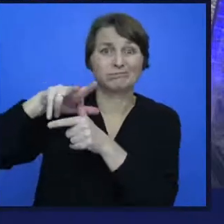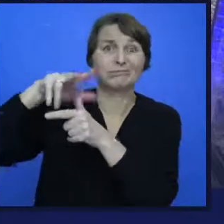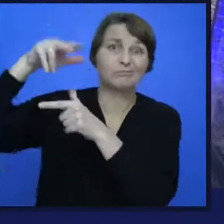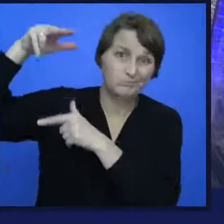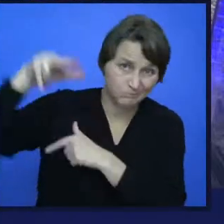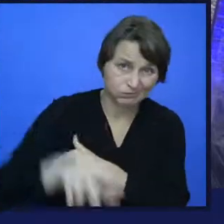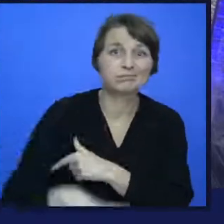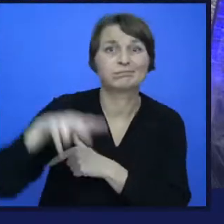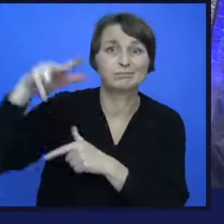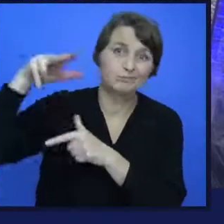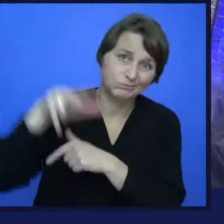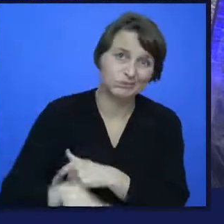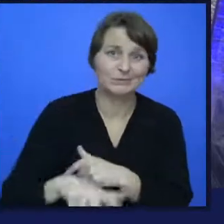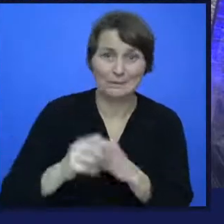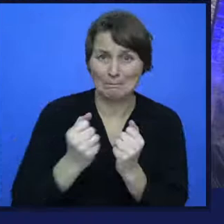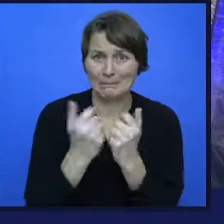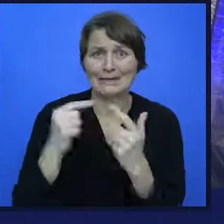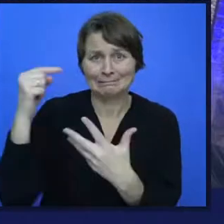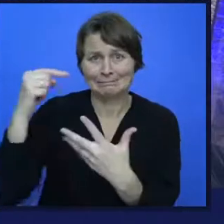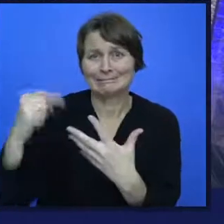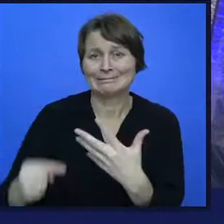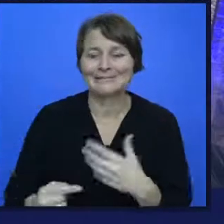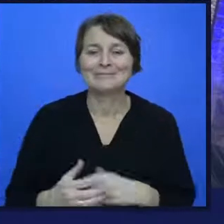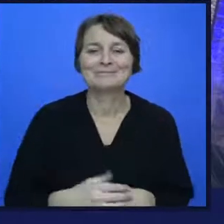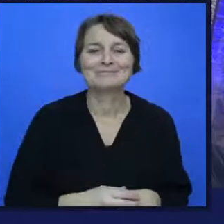Cool. Actually, all the ones behind me are broken. That's why they're up there.